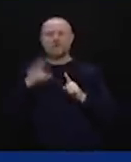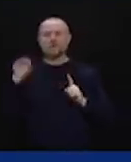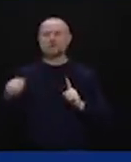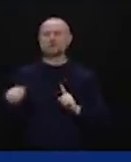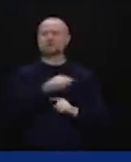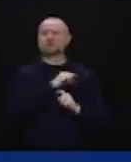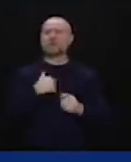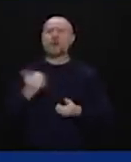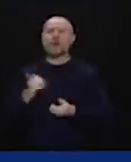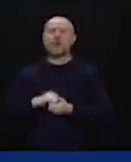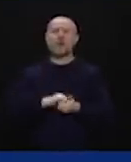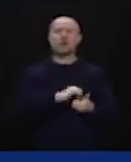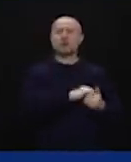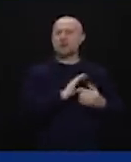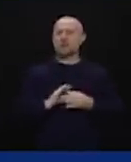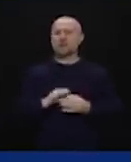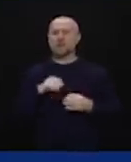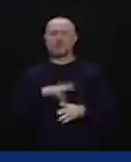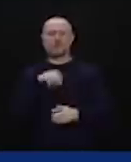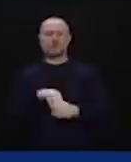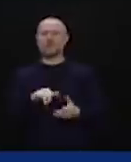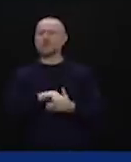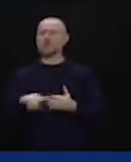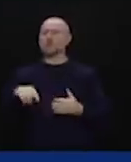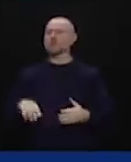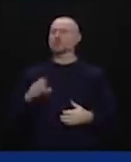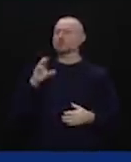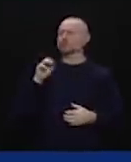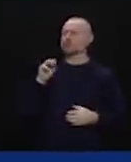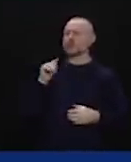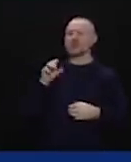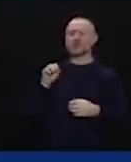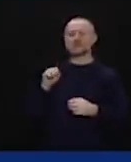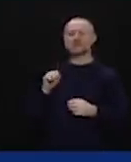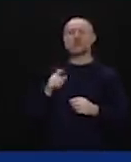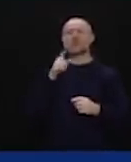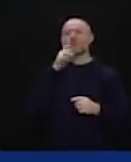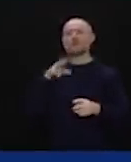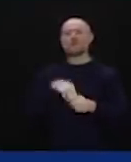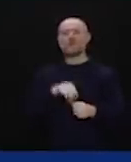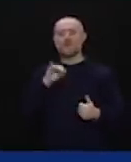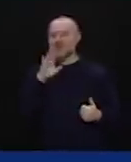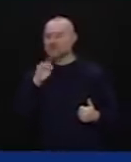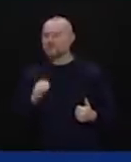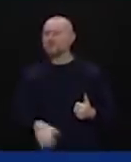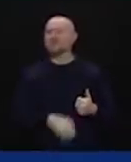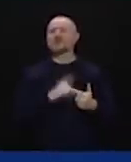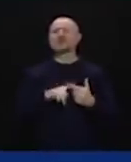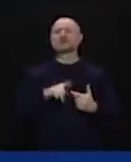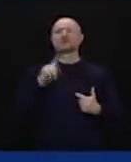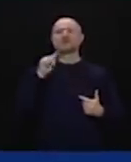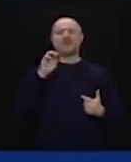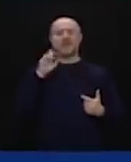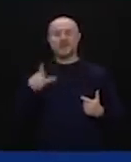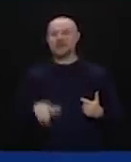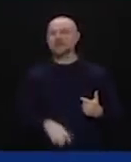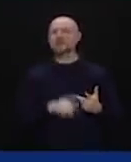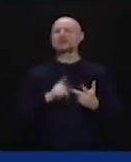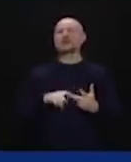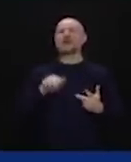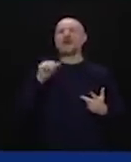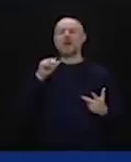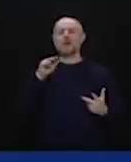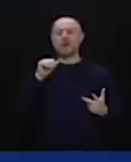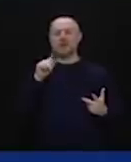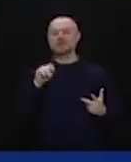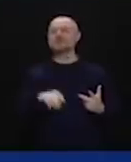York Creates, including IBM, Tokyo Electronics, Applied Materials. Just raise your hand if you're from another